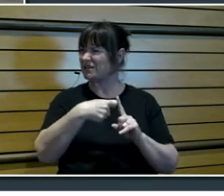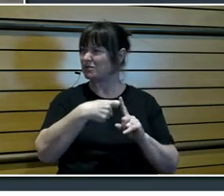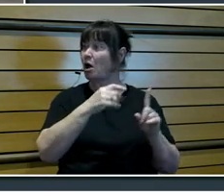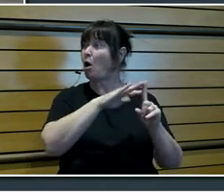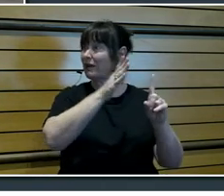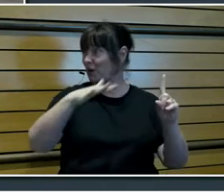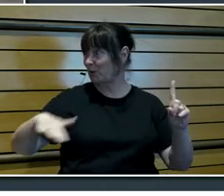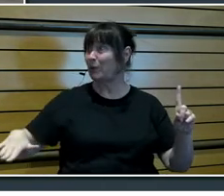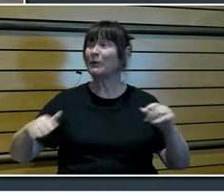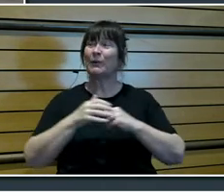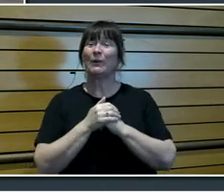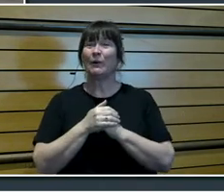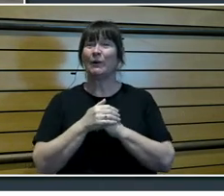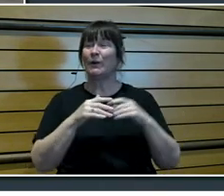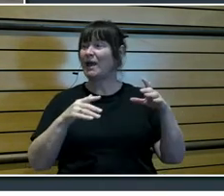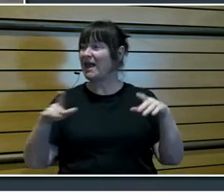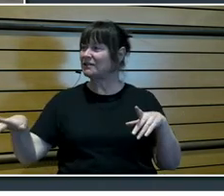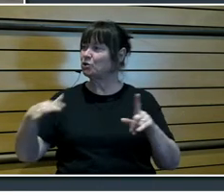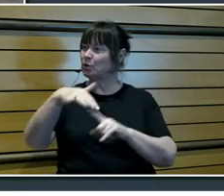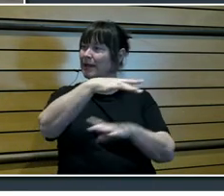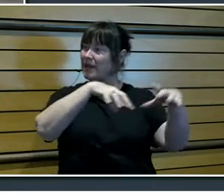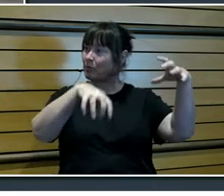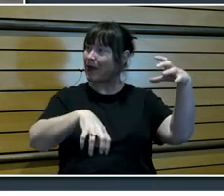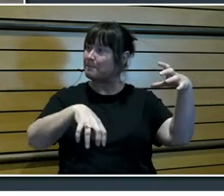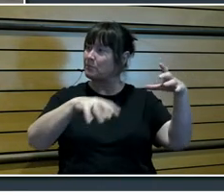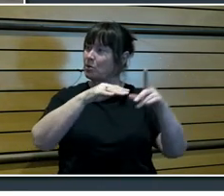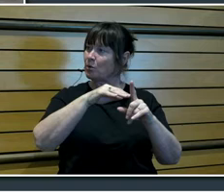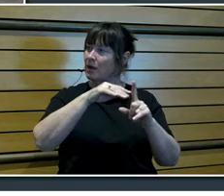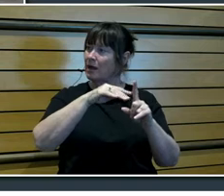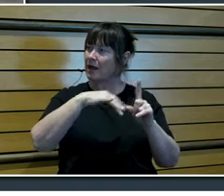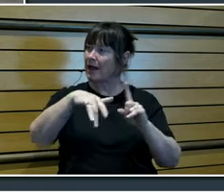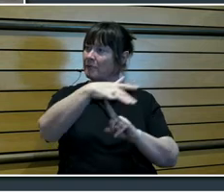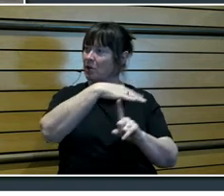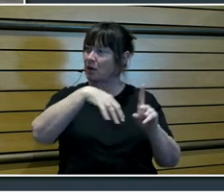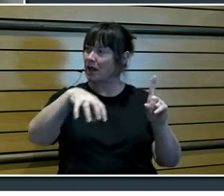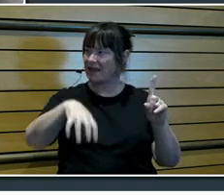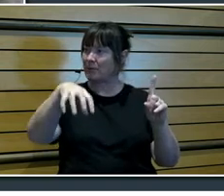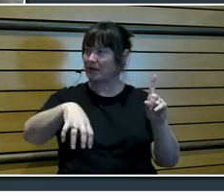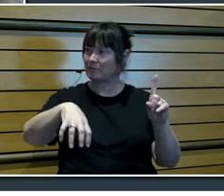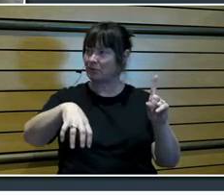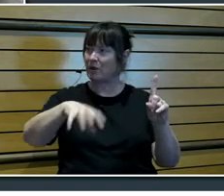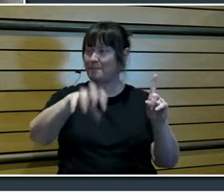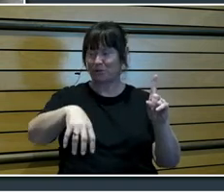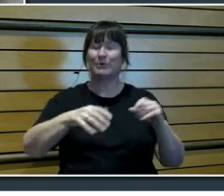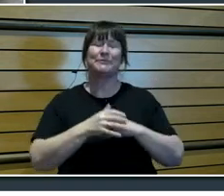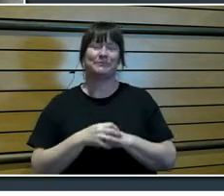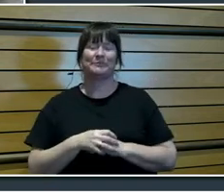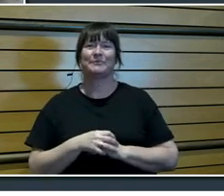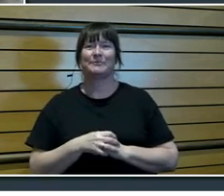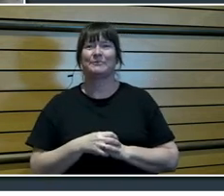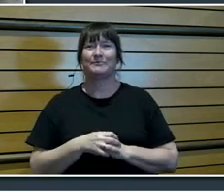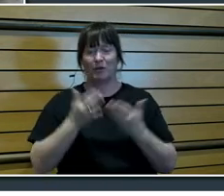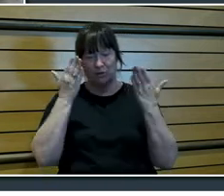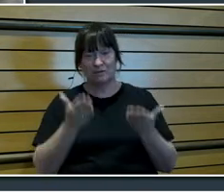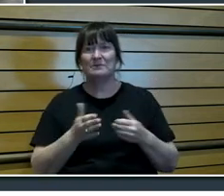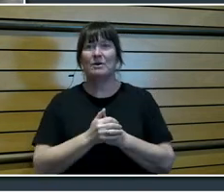sub-tribe of Te Whanganui, Aorotu. My name is Mark Cleary. Just acknowledging the people who have governed this